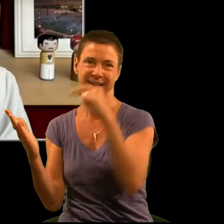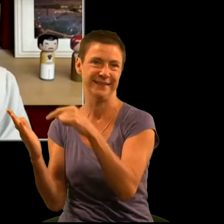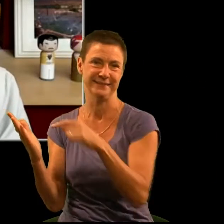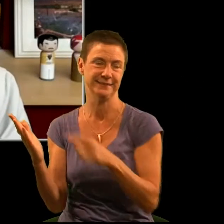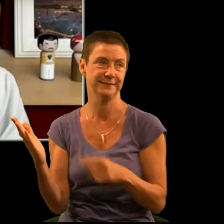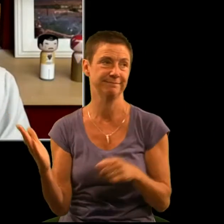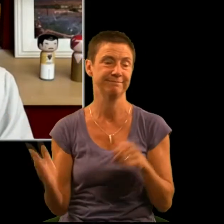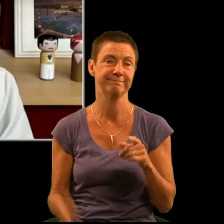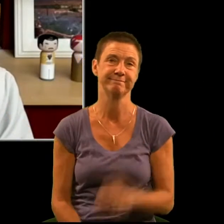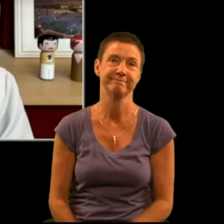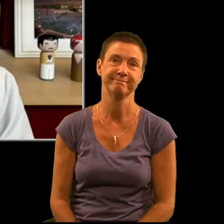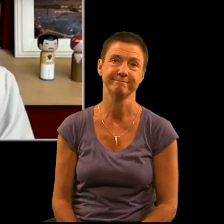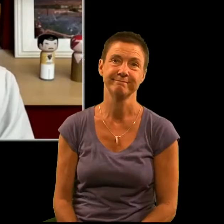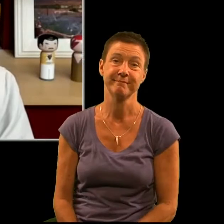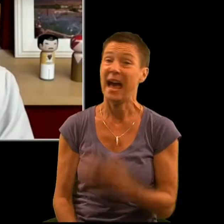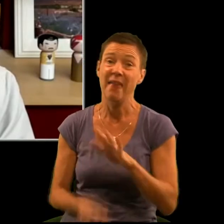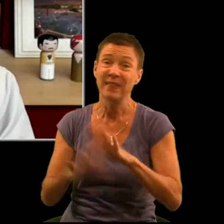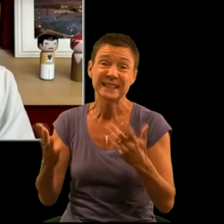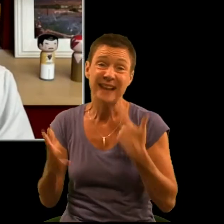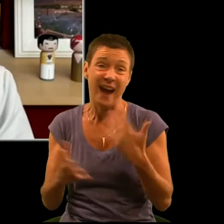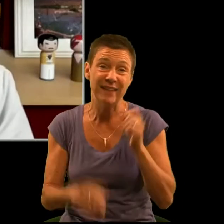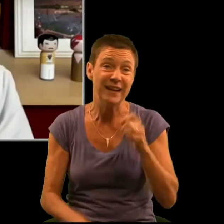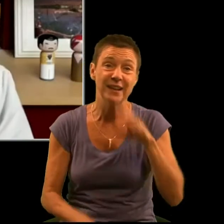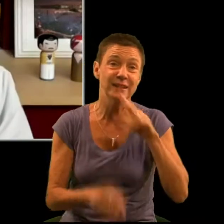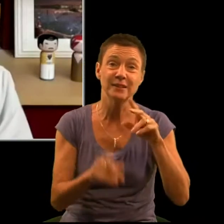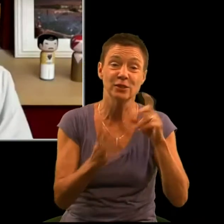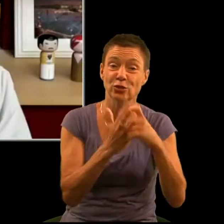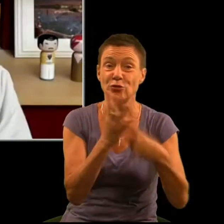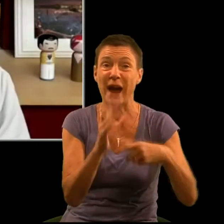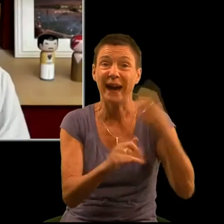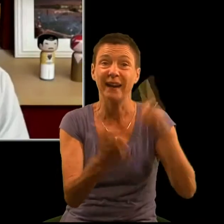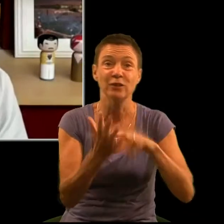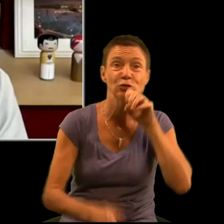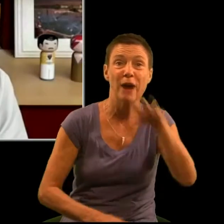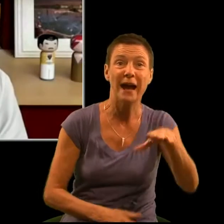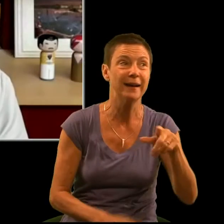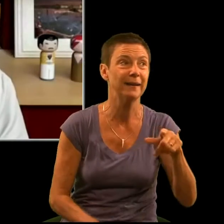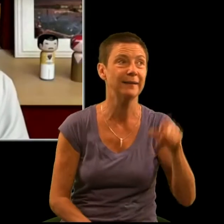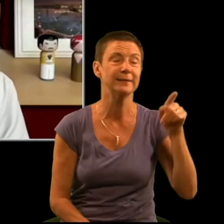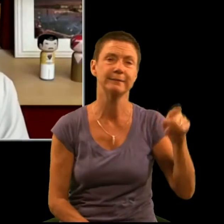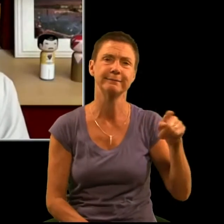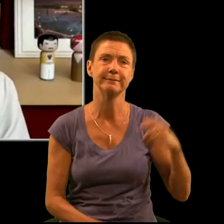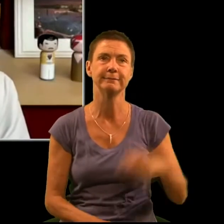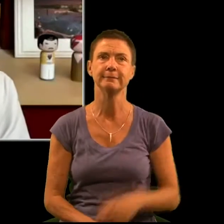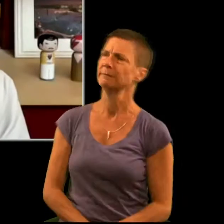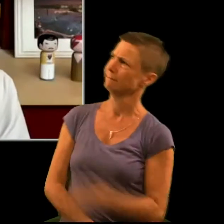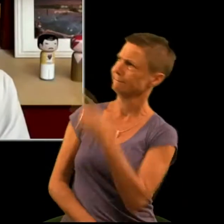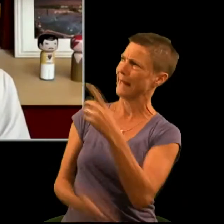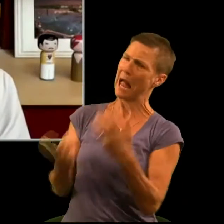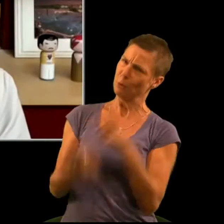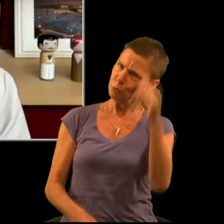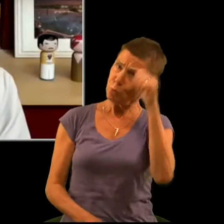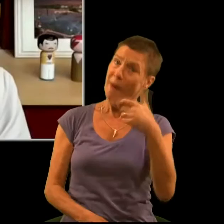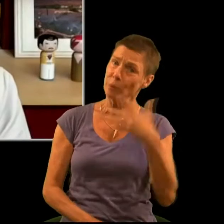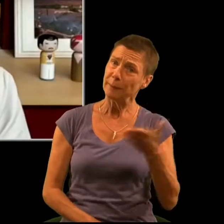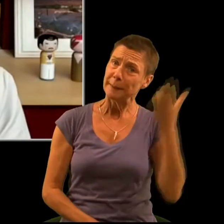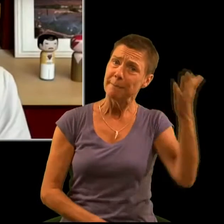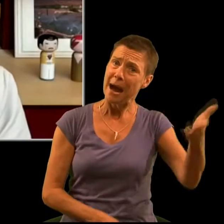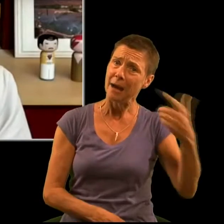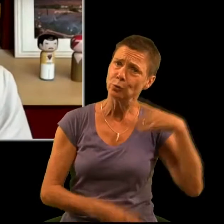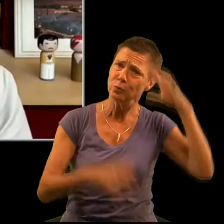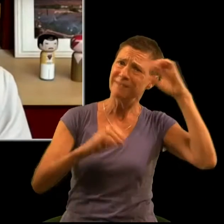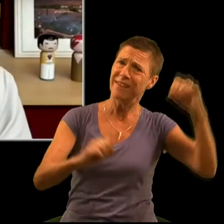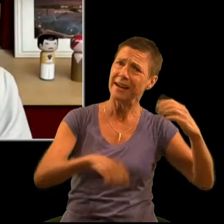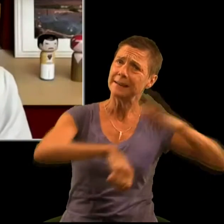there were no dragons with them, so well, I got the mean Vikings. How do you know? Have you ever been back to Viking